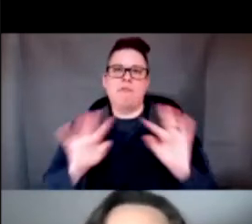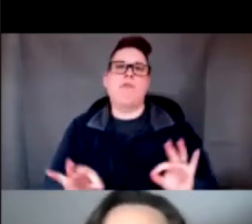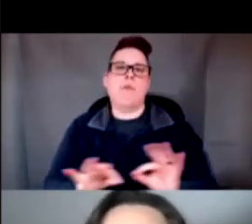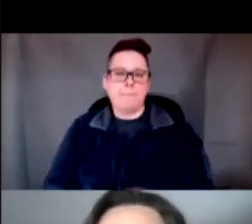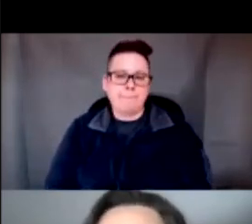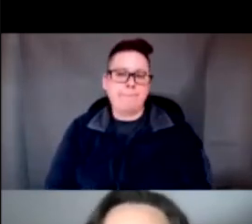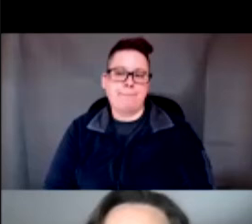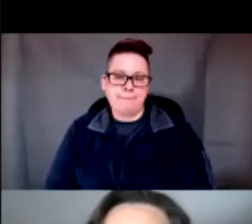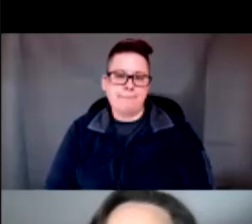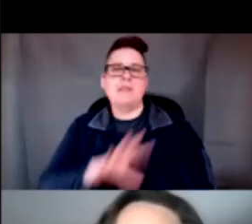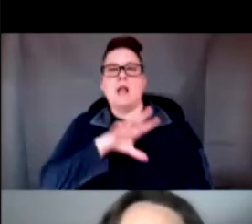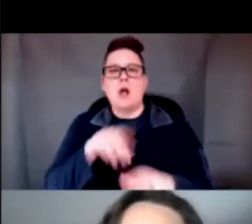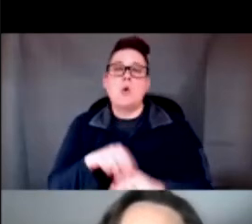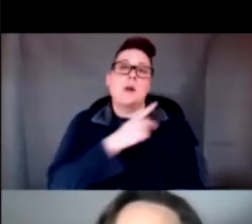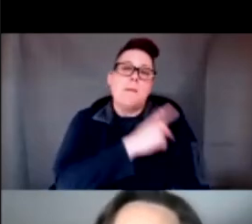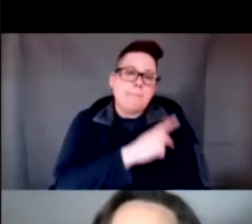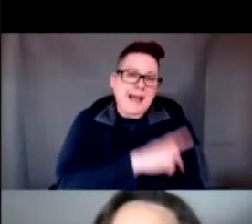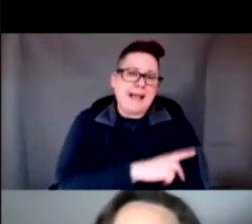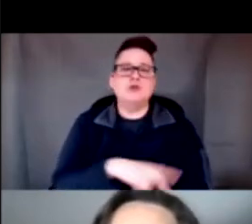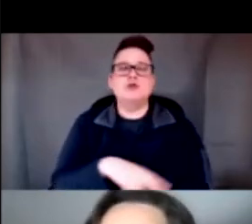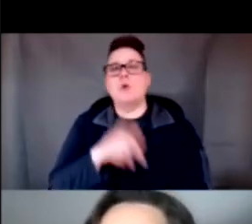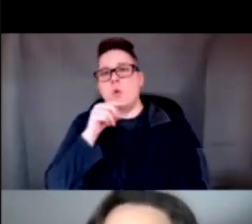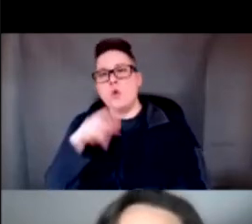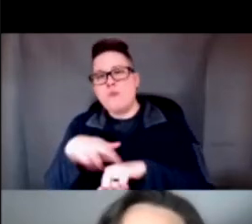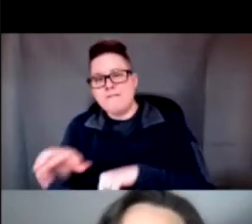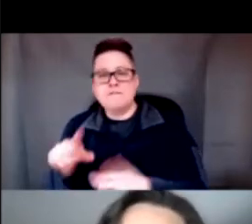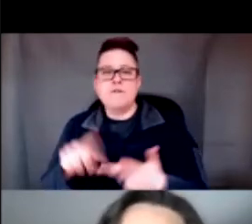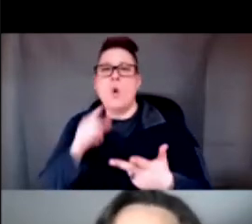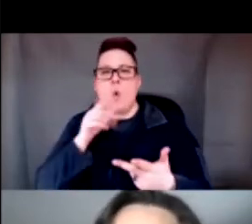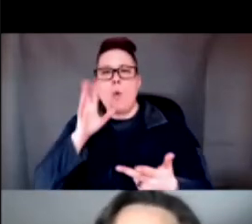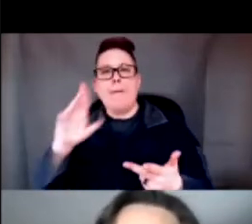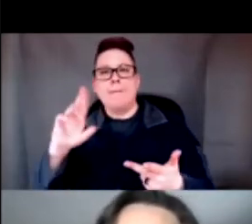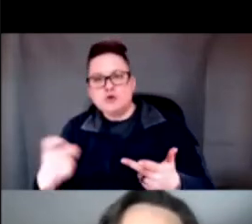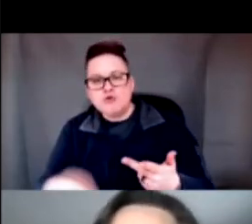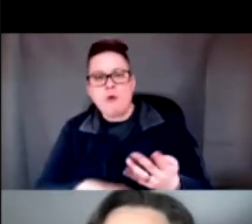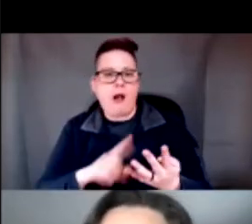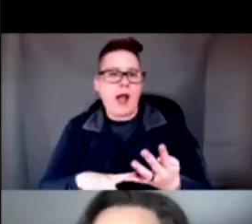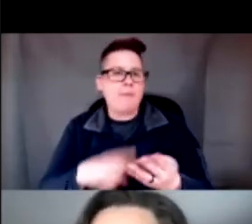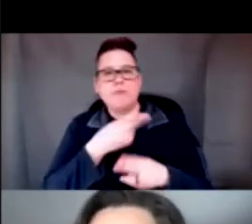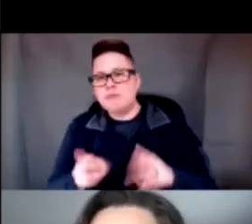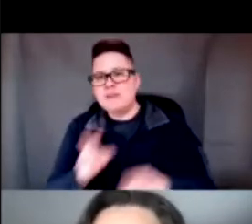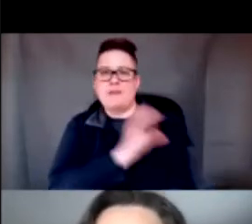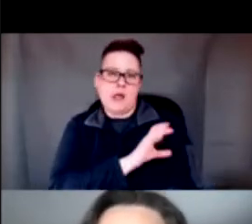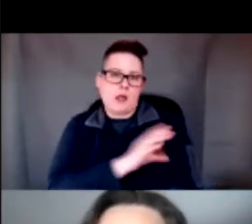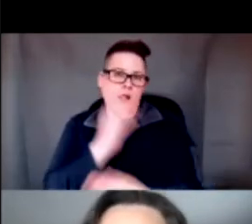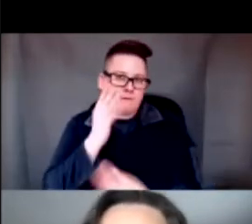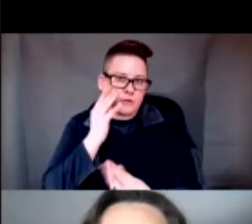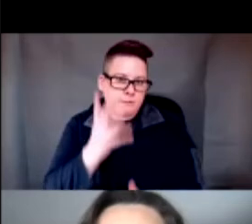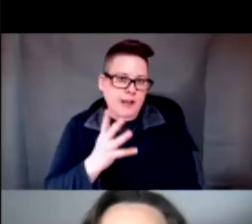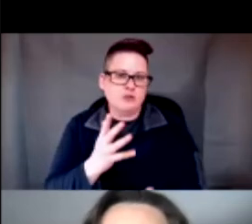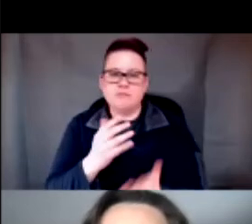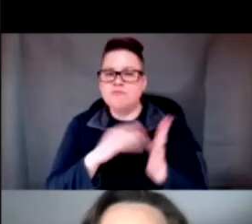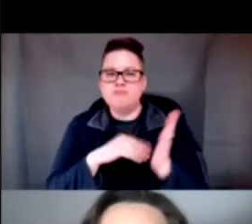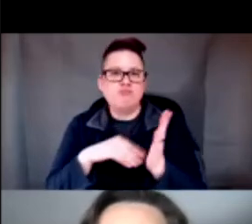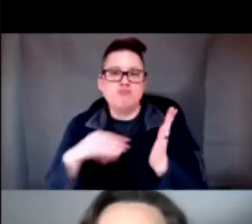that includes patient, referring provider, who will prescribe, and some brief clinical information that can be filled